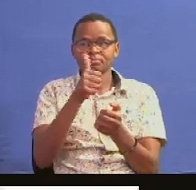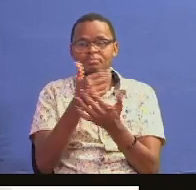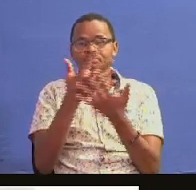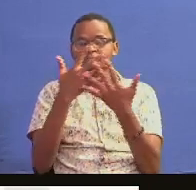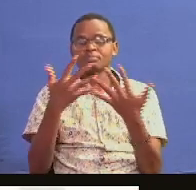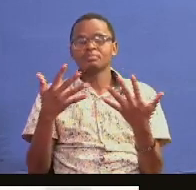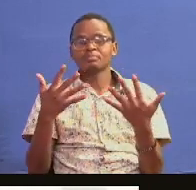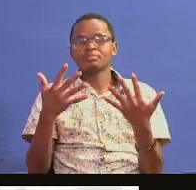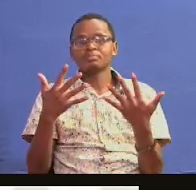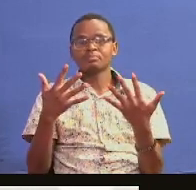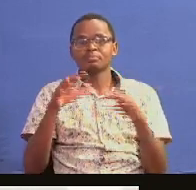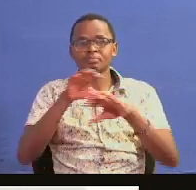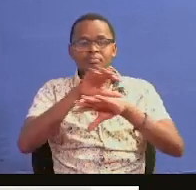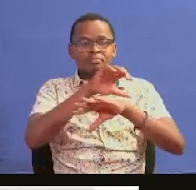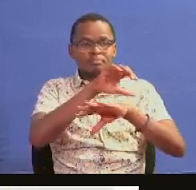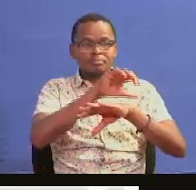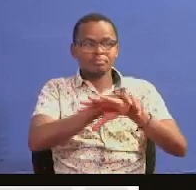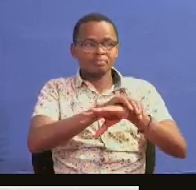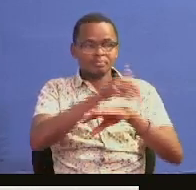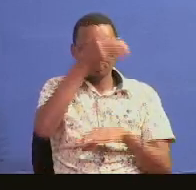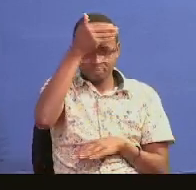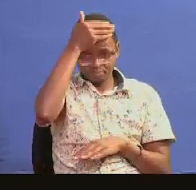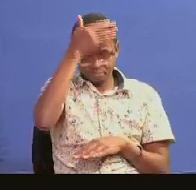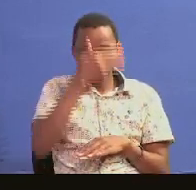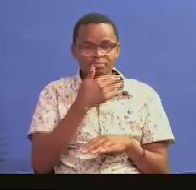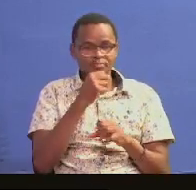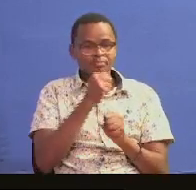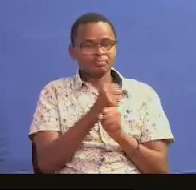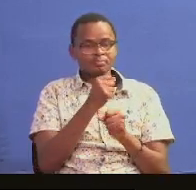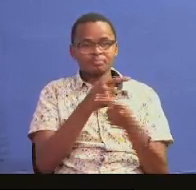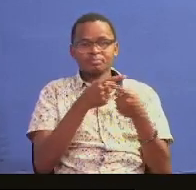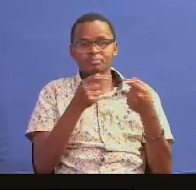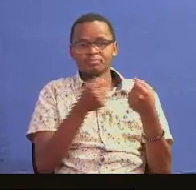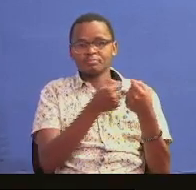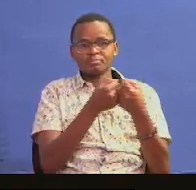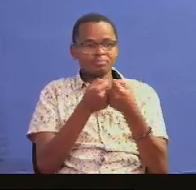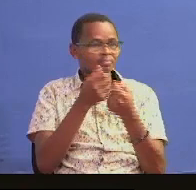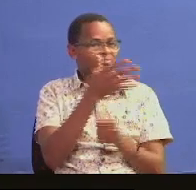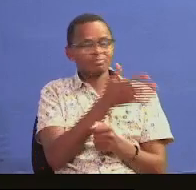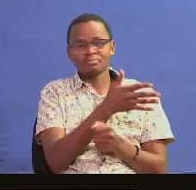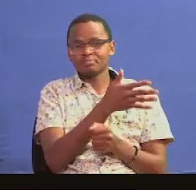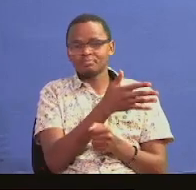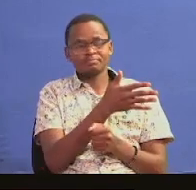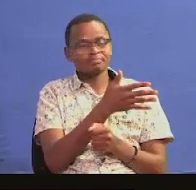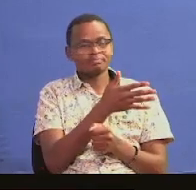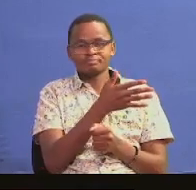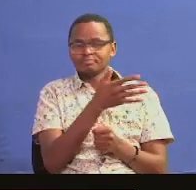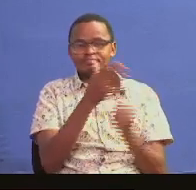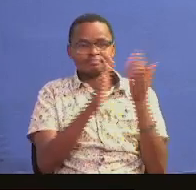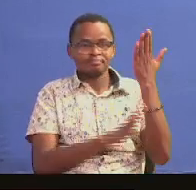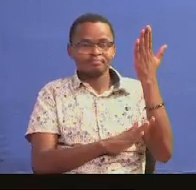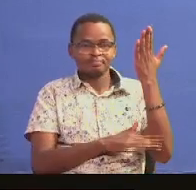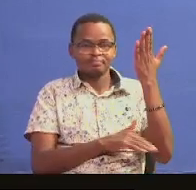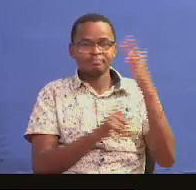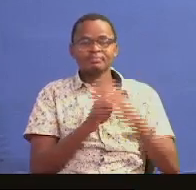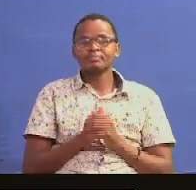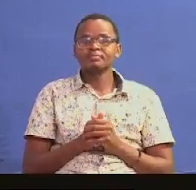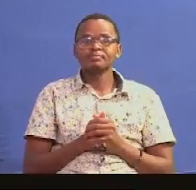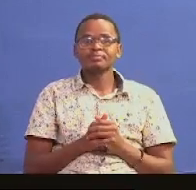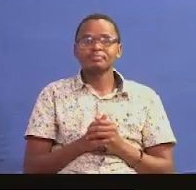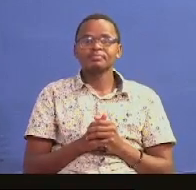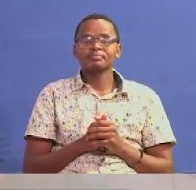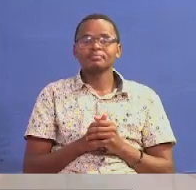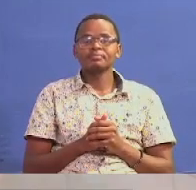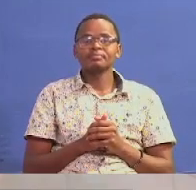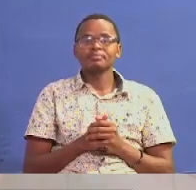non-pharmaceutical products. So you find the nurse want to work, but the challenges at work are just enormous.